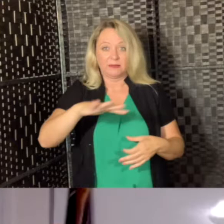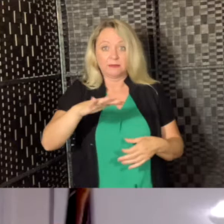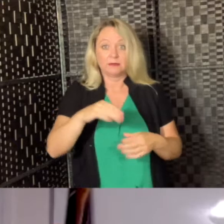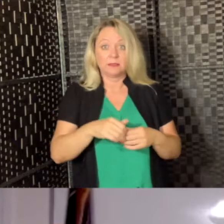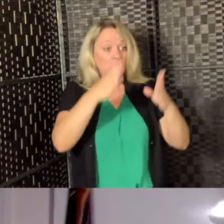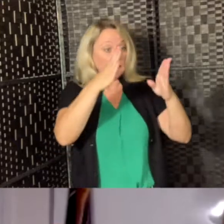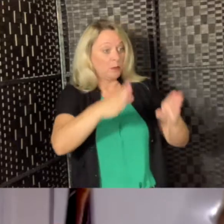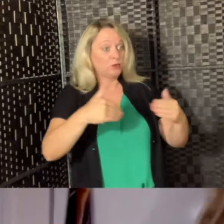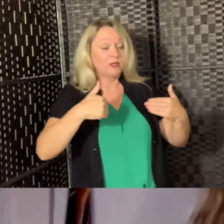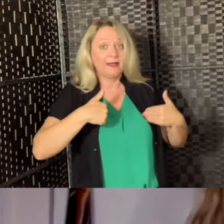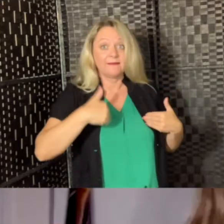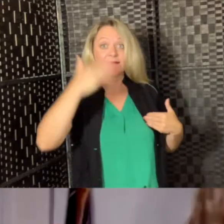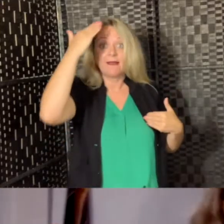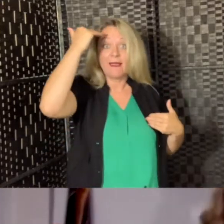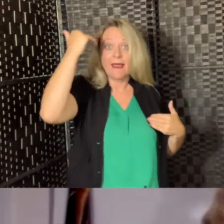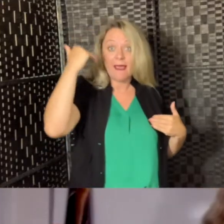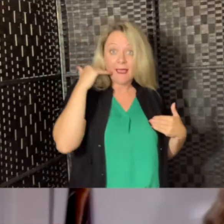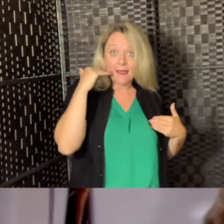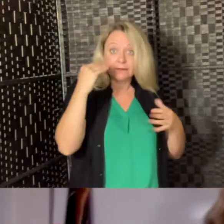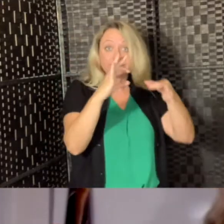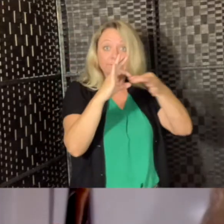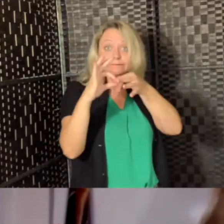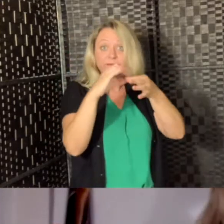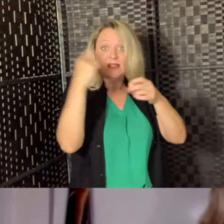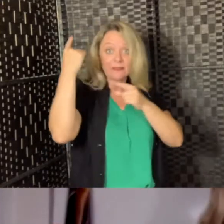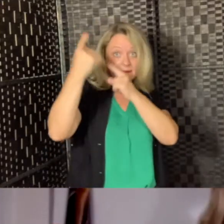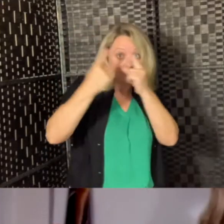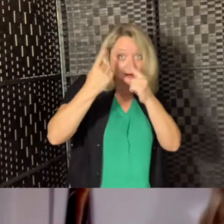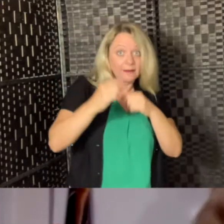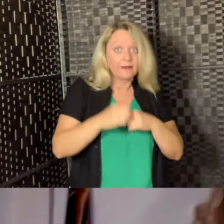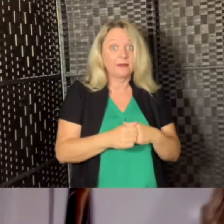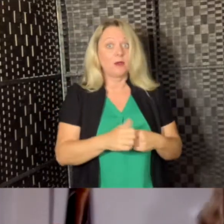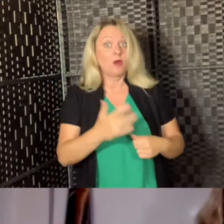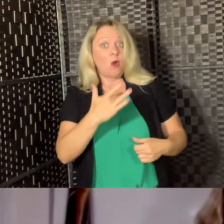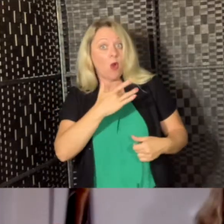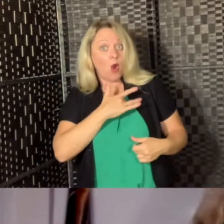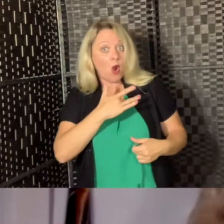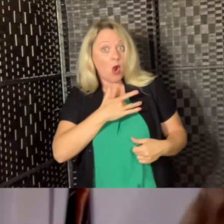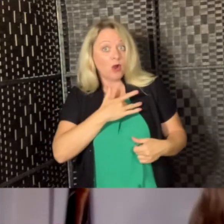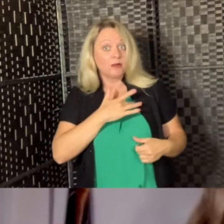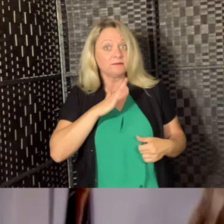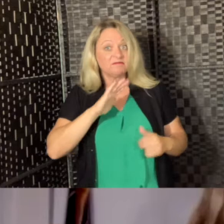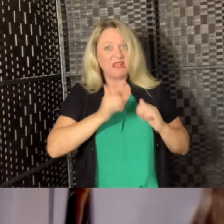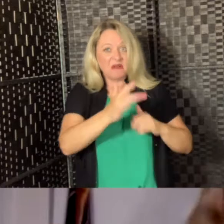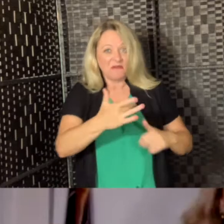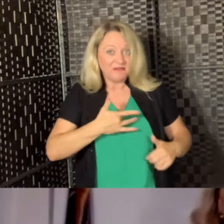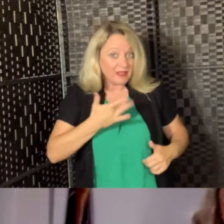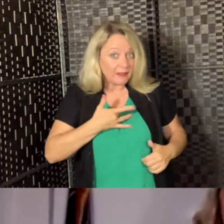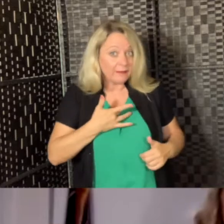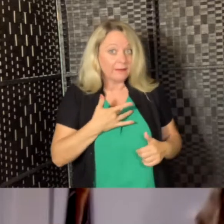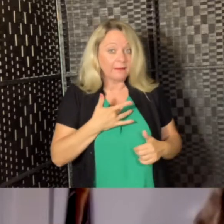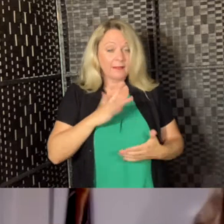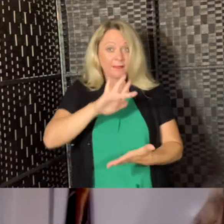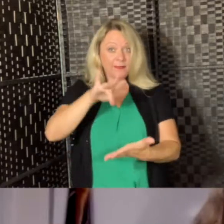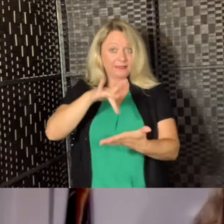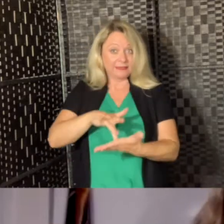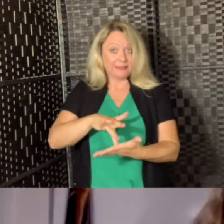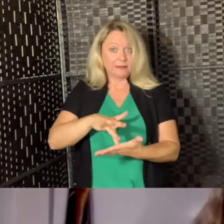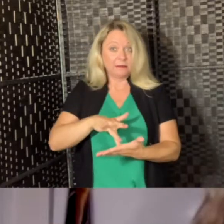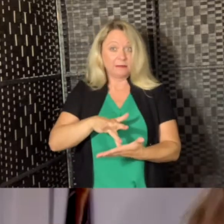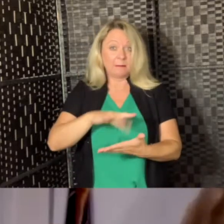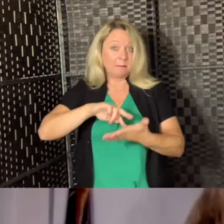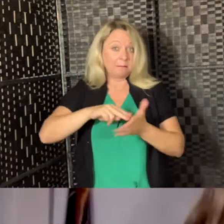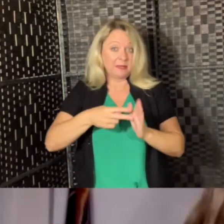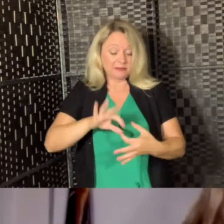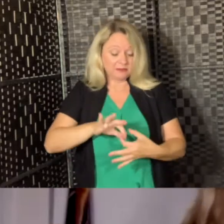And the head is for thinking, the heart is their feelings, the center is their spirituality, whatever that